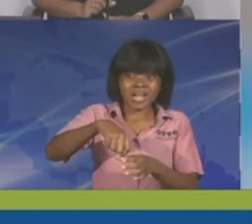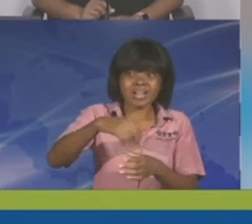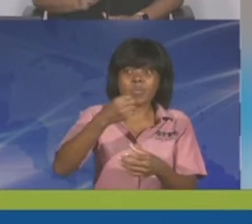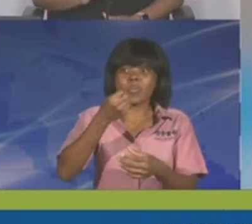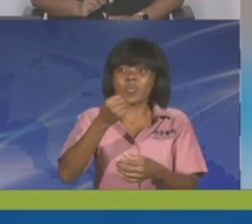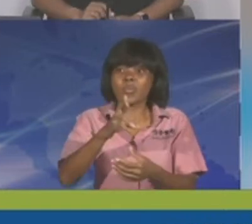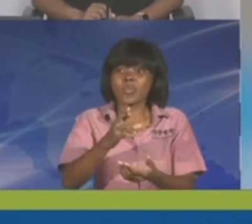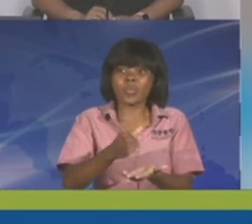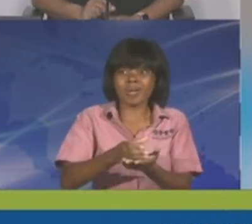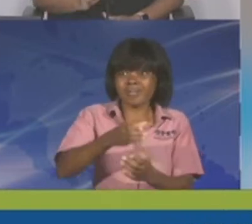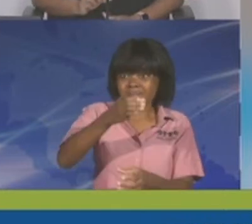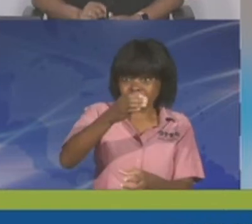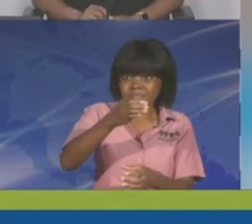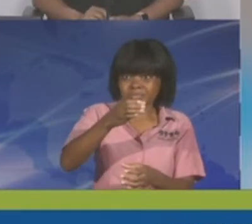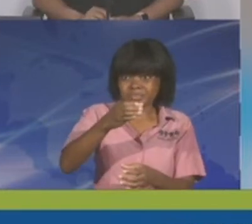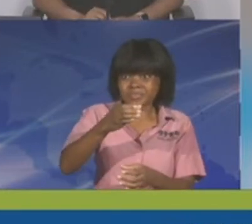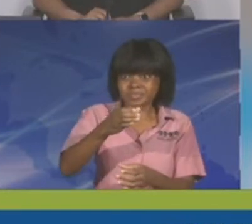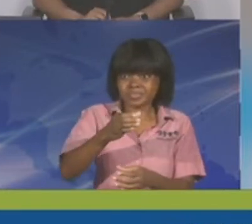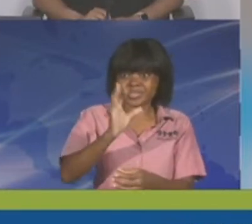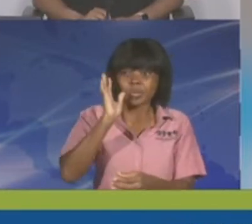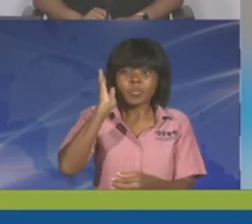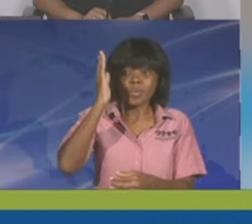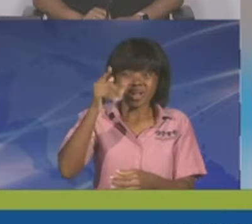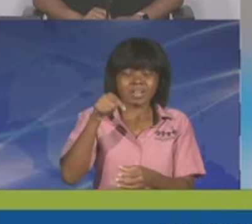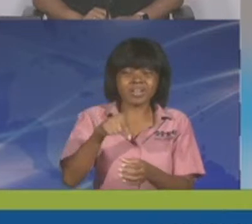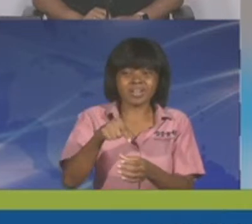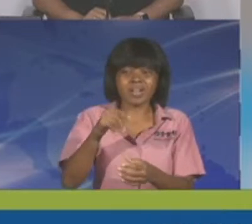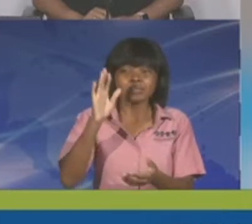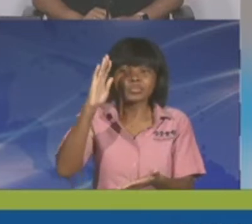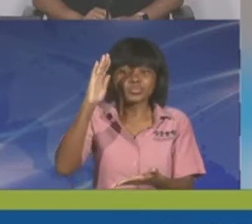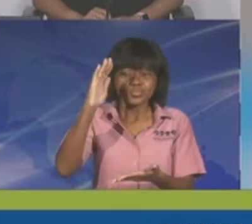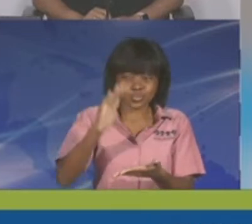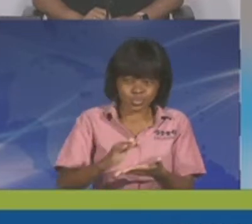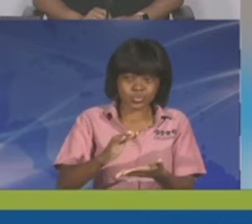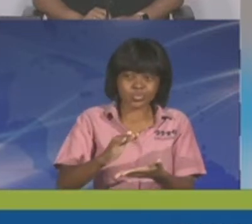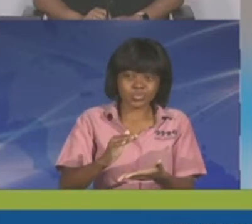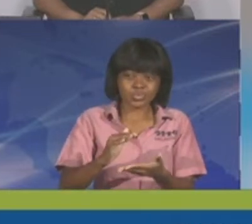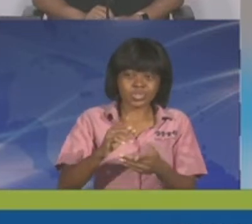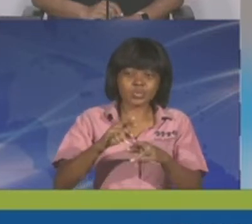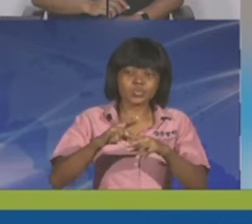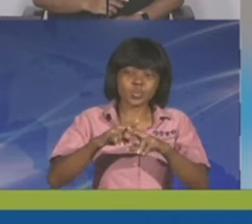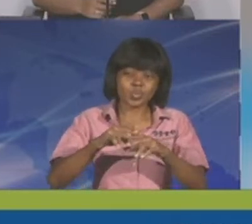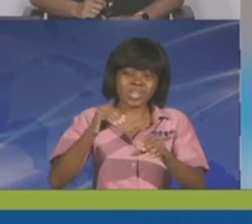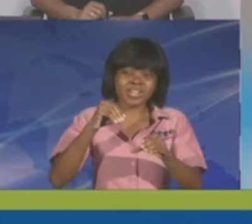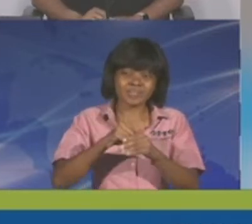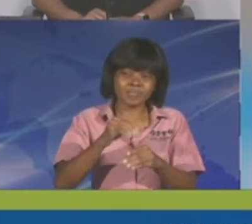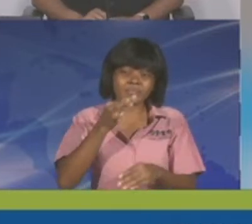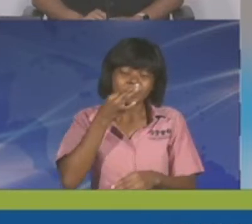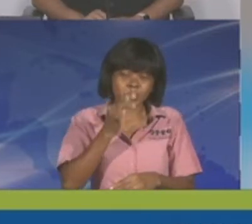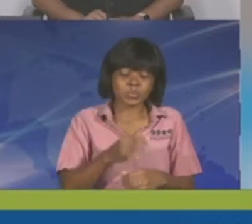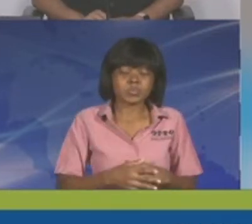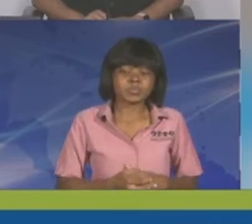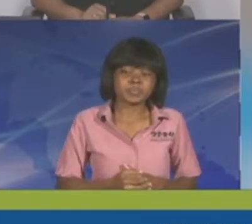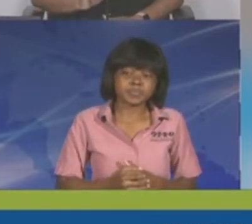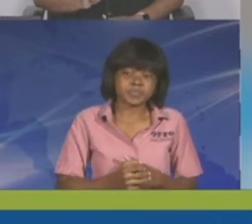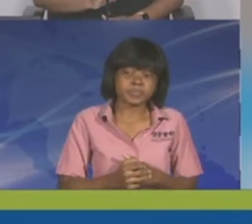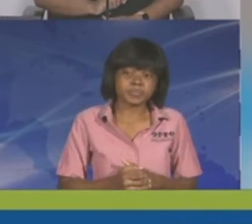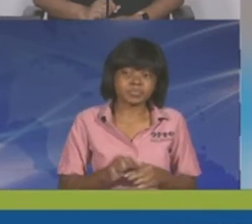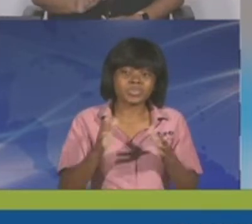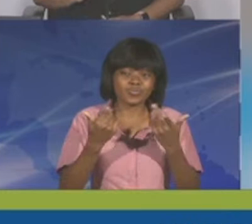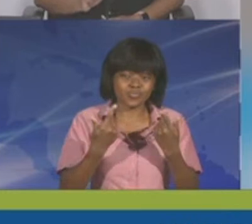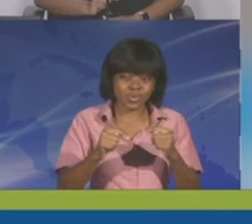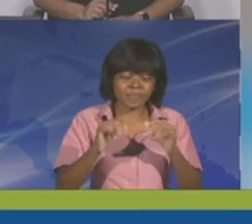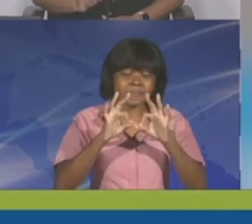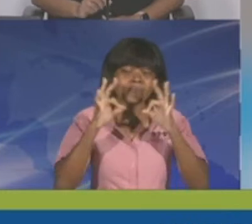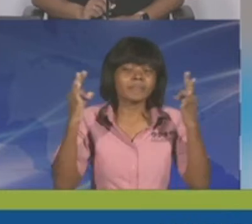will be making an impact and reducing the amount of sodium that you are consuming on a daily basis. You can make this a project as a family where we say,